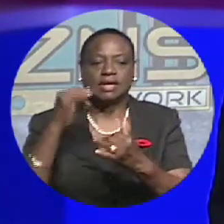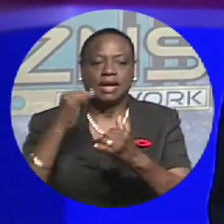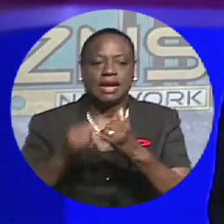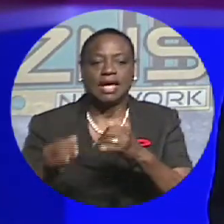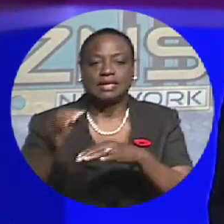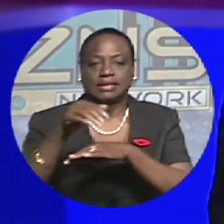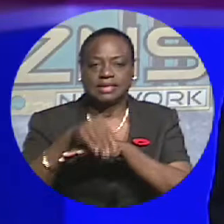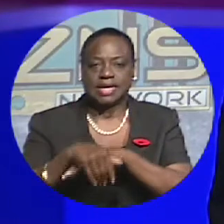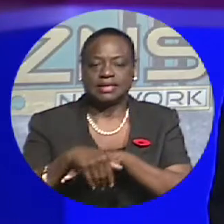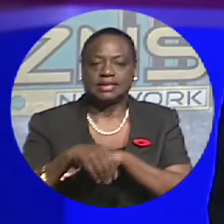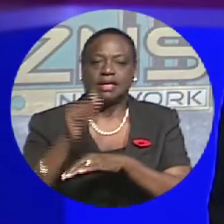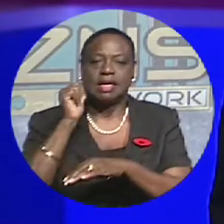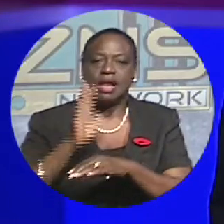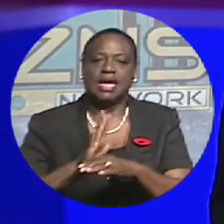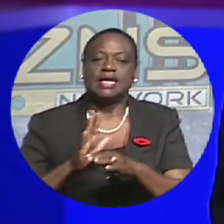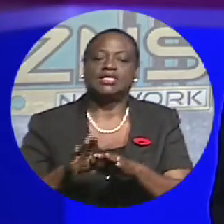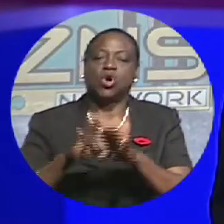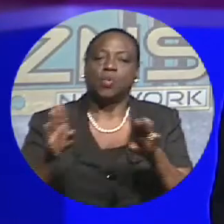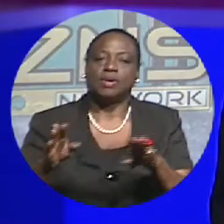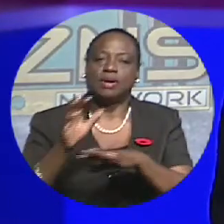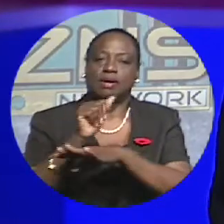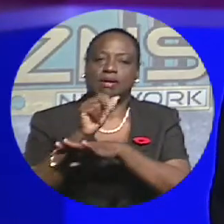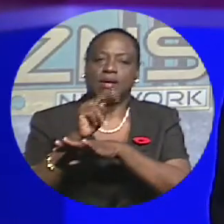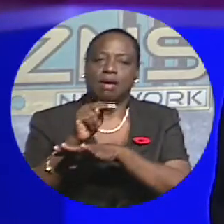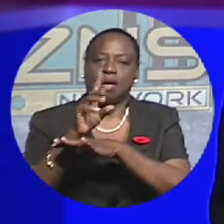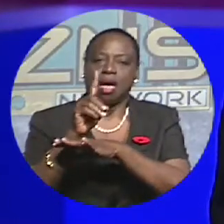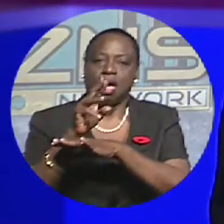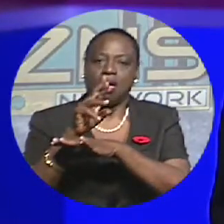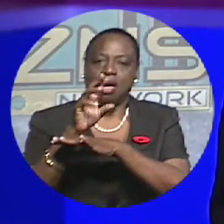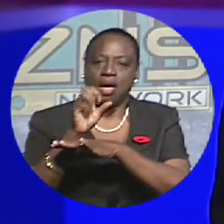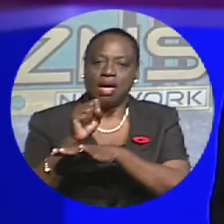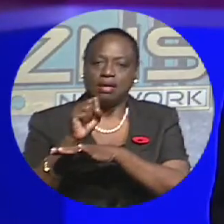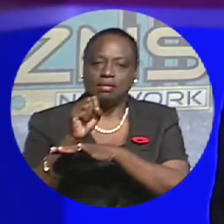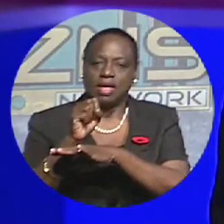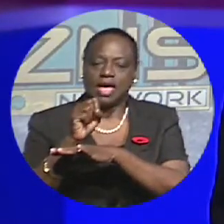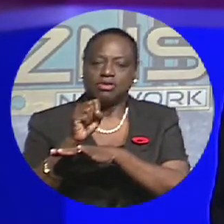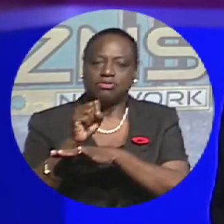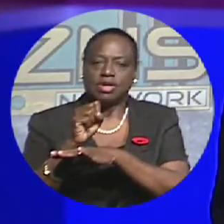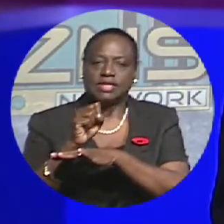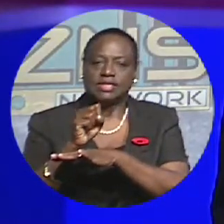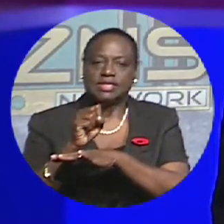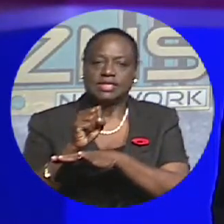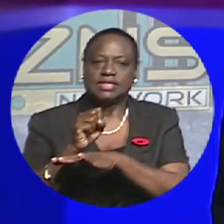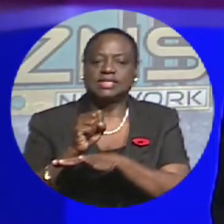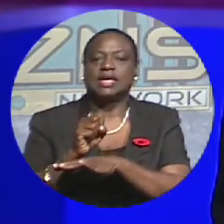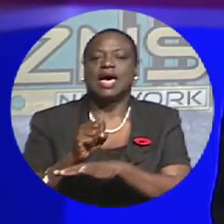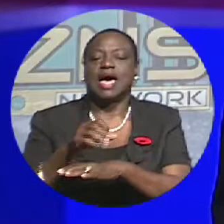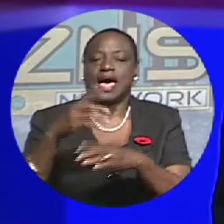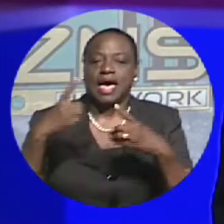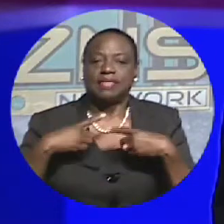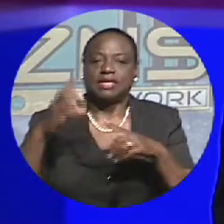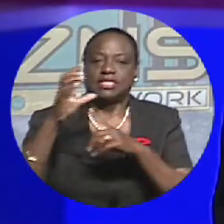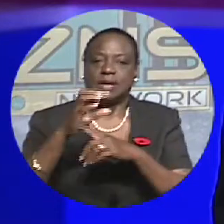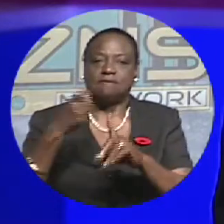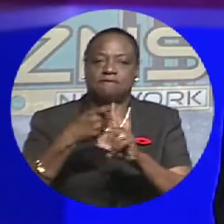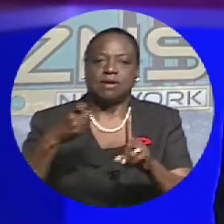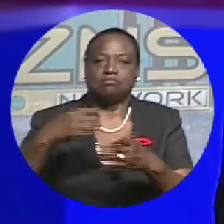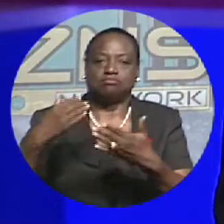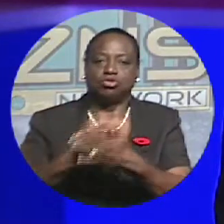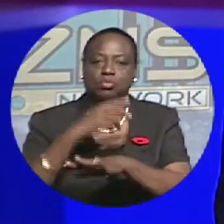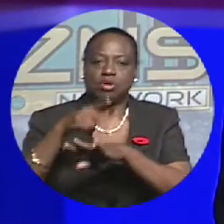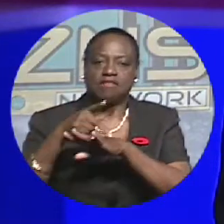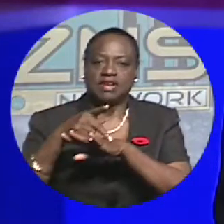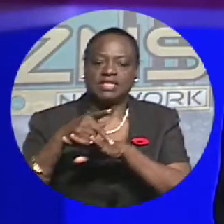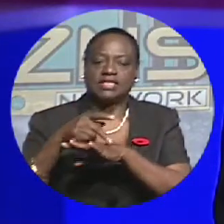ladies opener, the champs from Andros, the Sagoma Navigators, came out swinging, and they had the champs from New Providence, the Sigma Wildcats, on the